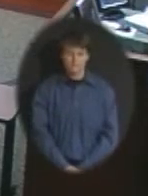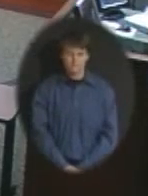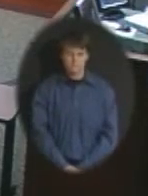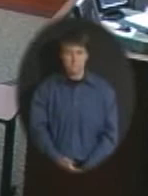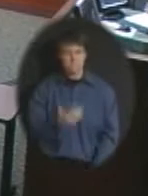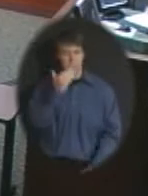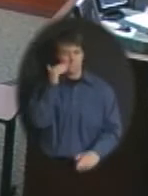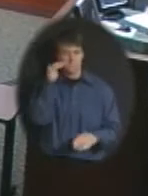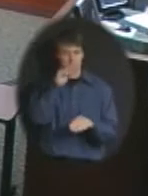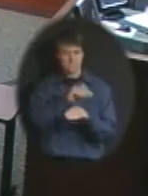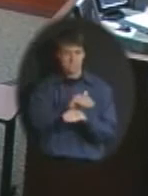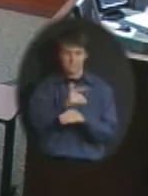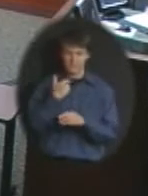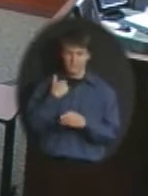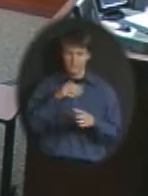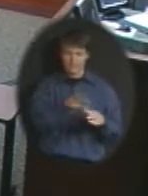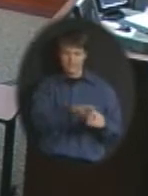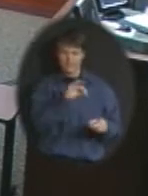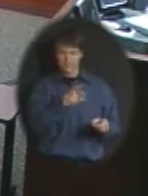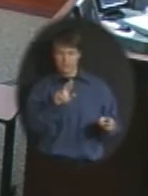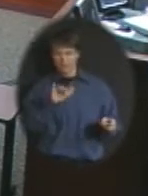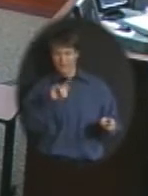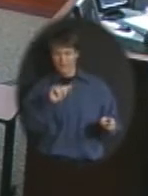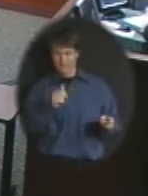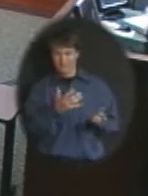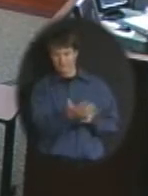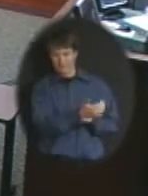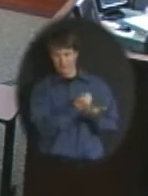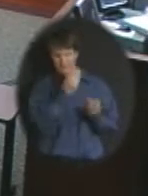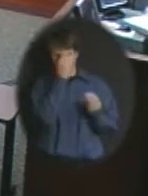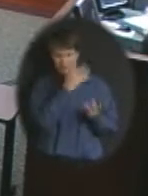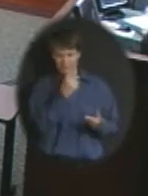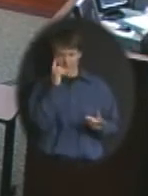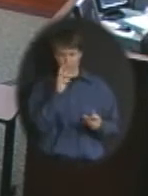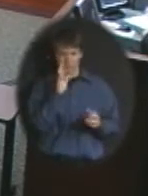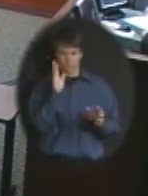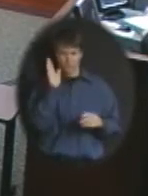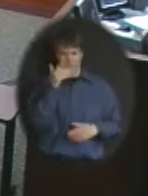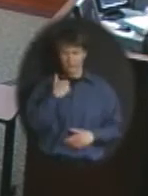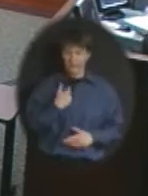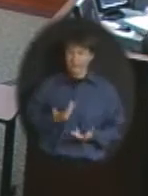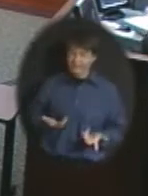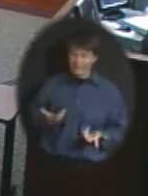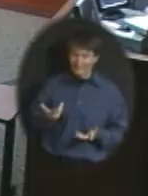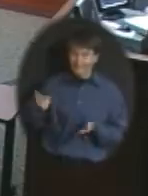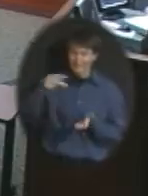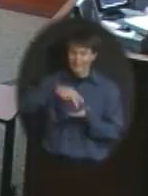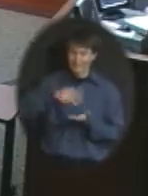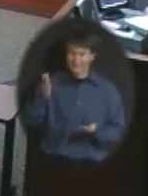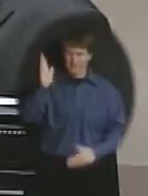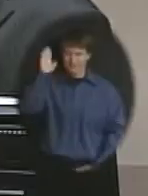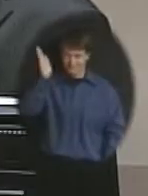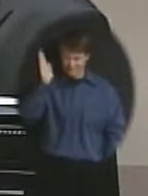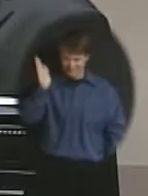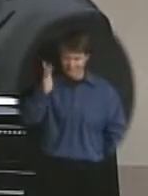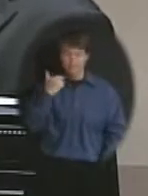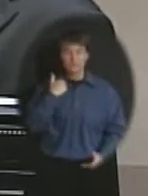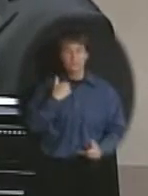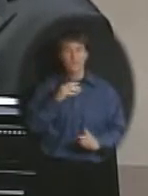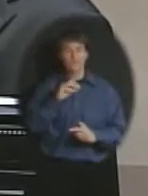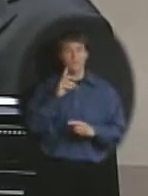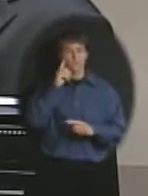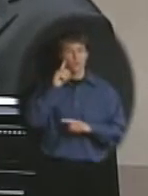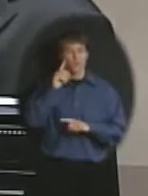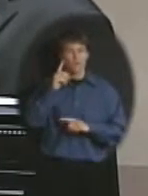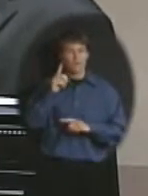Good evening. We drew straws and Rita pulled all the information for the report, and I have to stand before you and present the information. So she'll definitely be up here when we get to